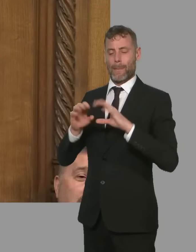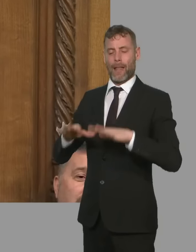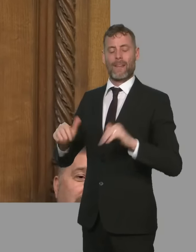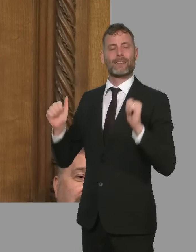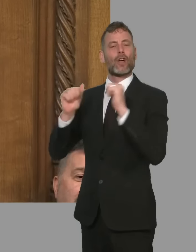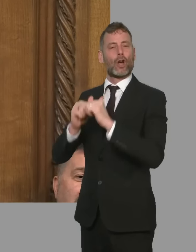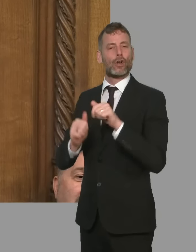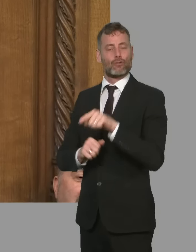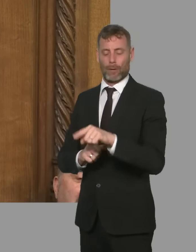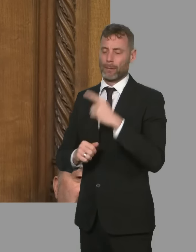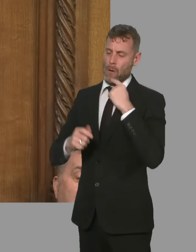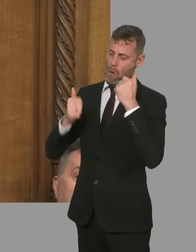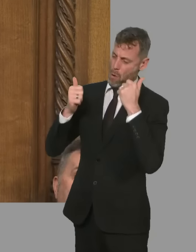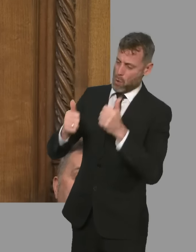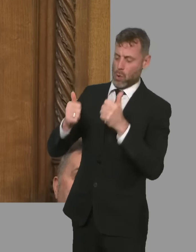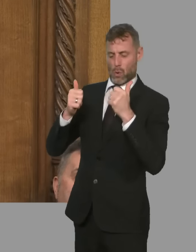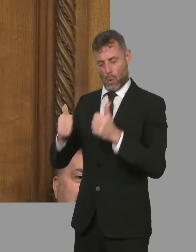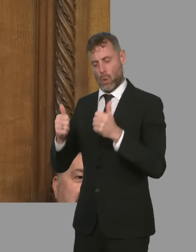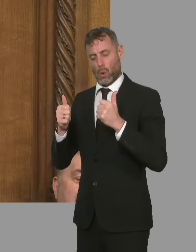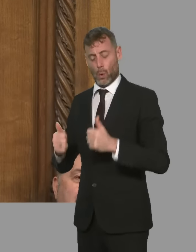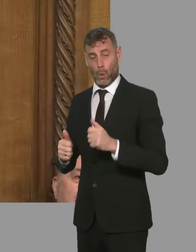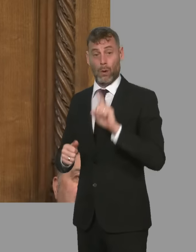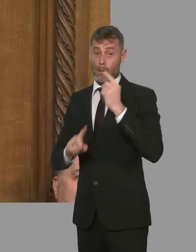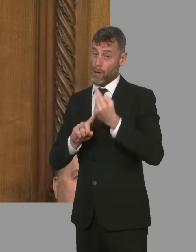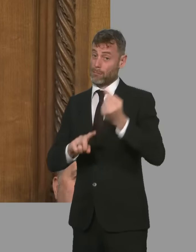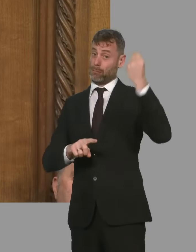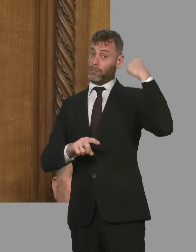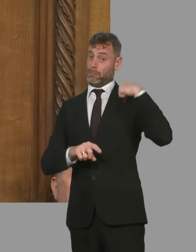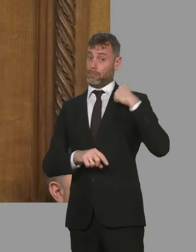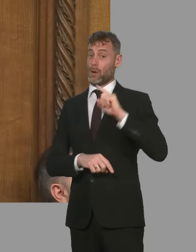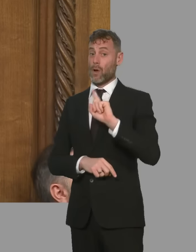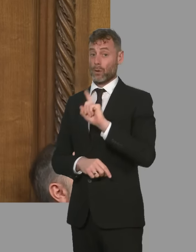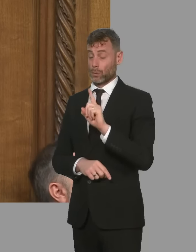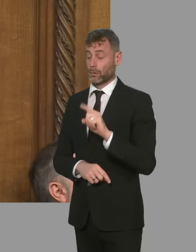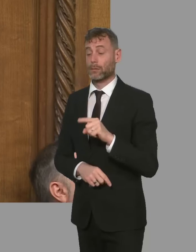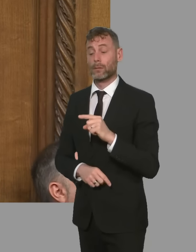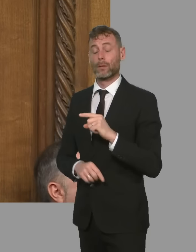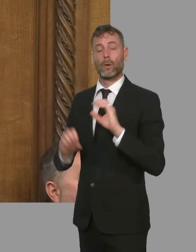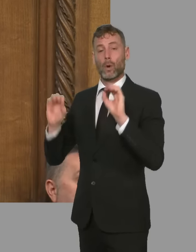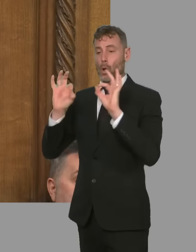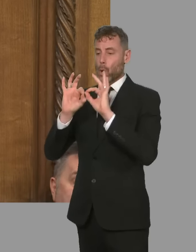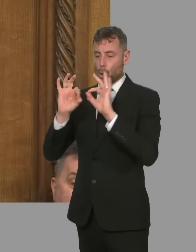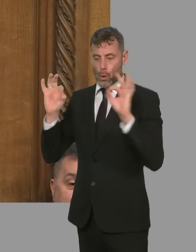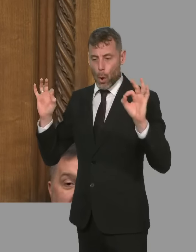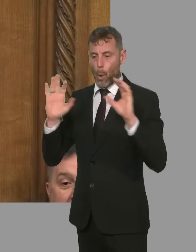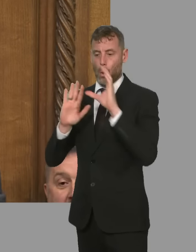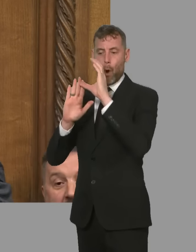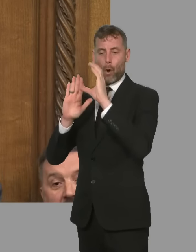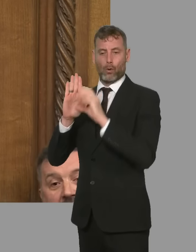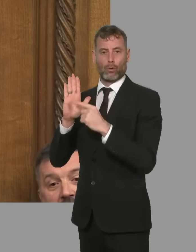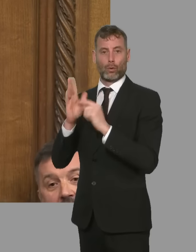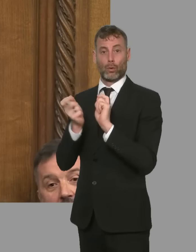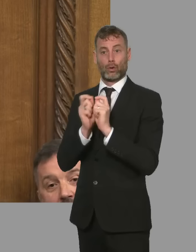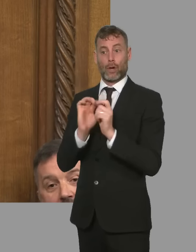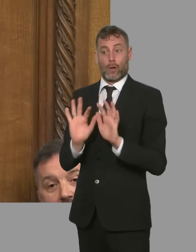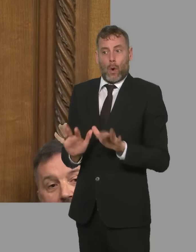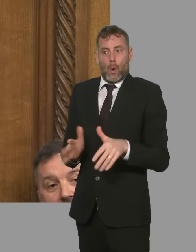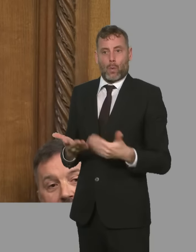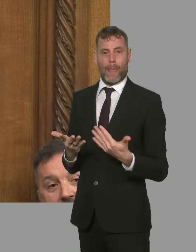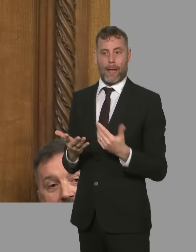no constitutional change without consent has been trashed by the Windsor framework, in that